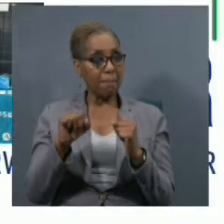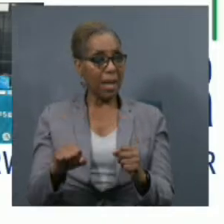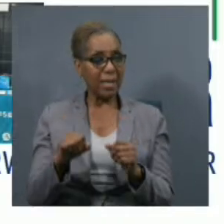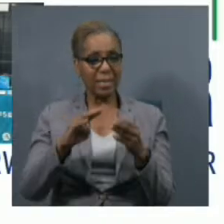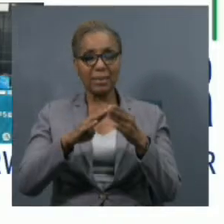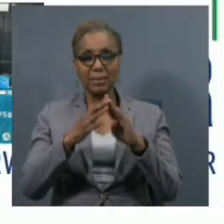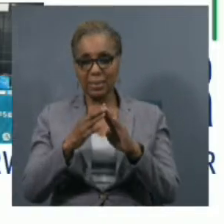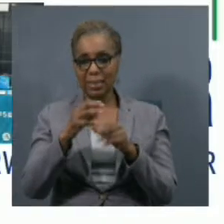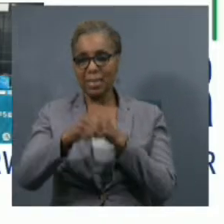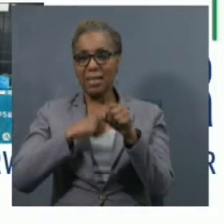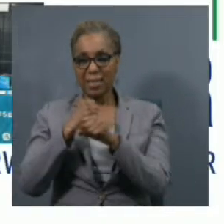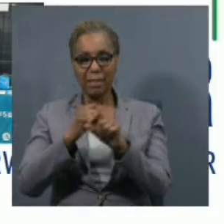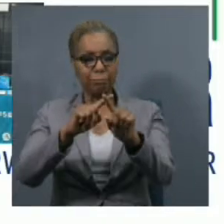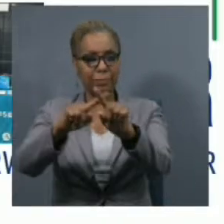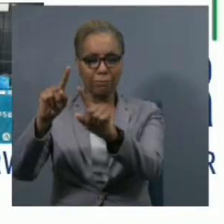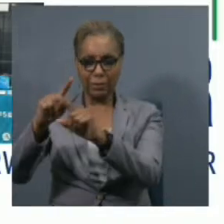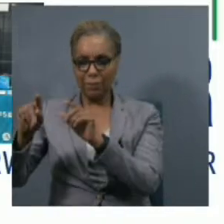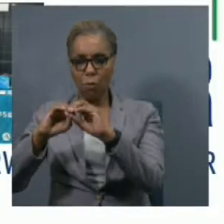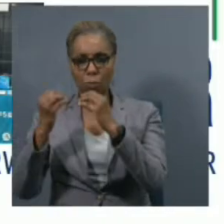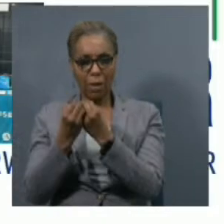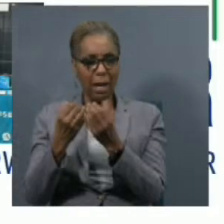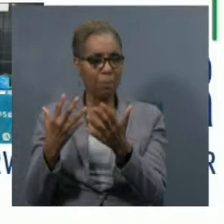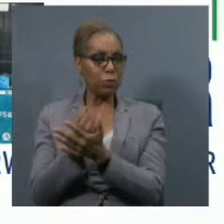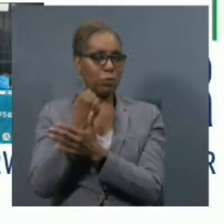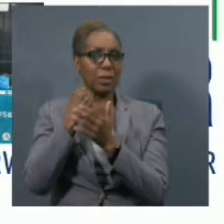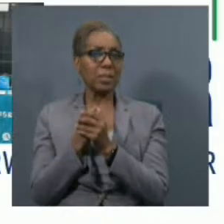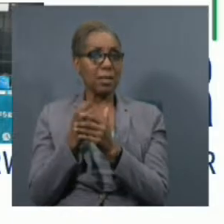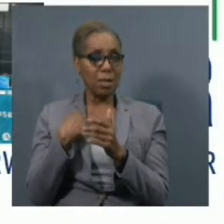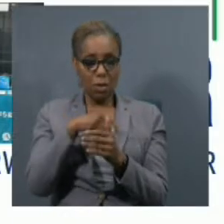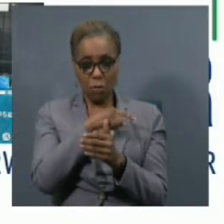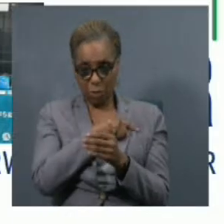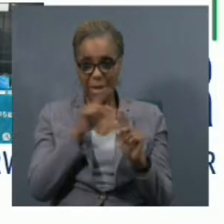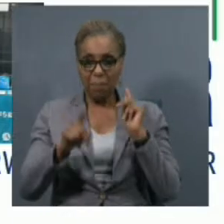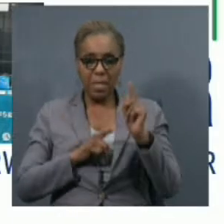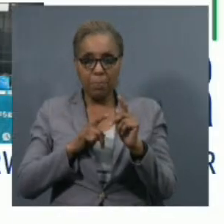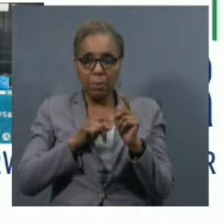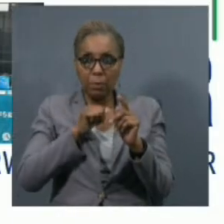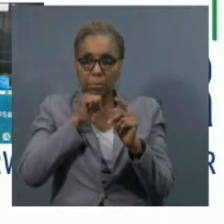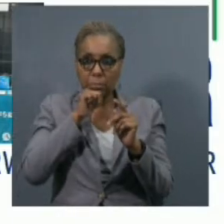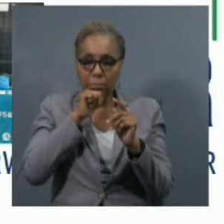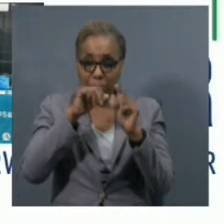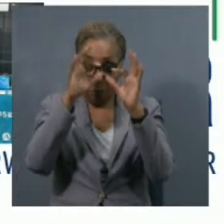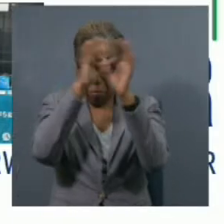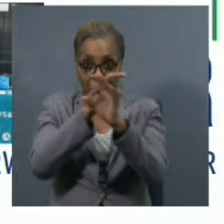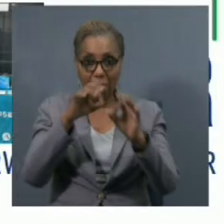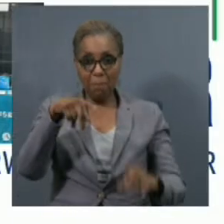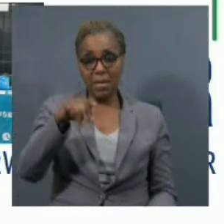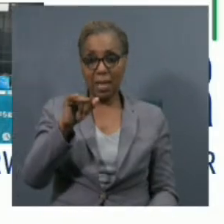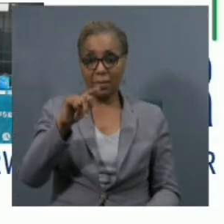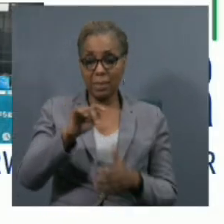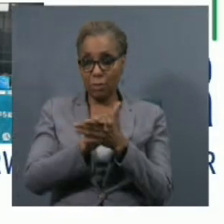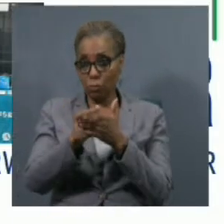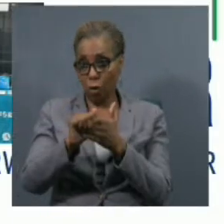There are still a lot of different organizations and opportunities that people may not realize that PIT dollars actually fund and